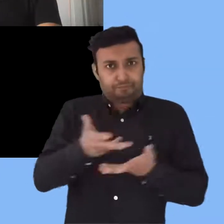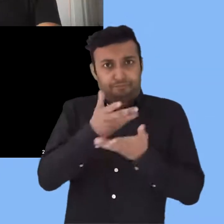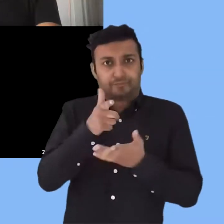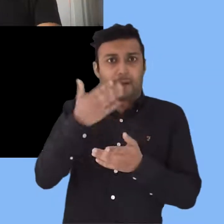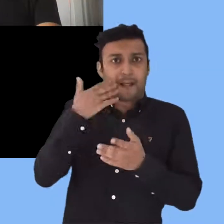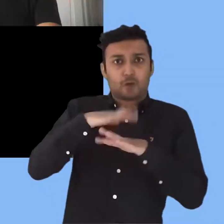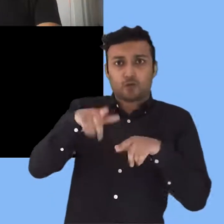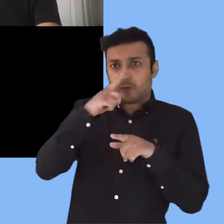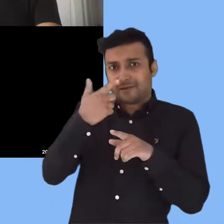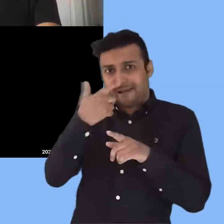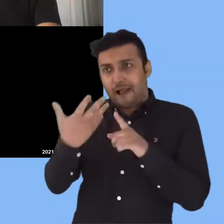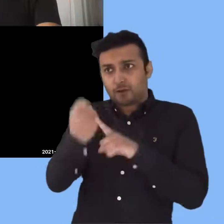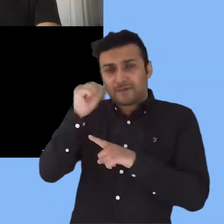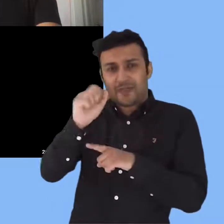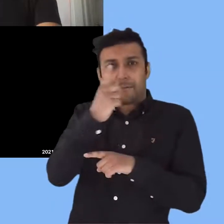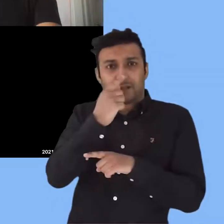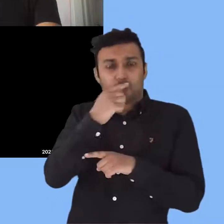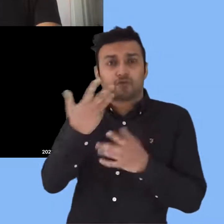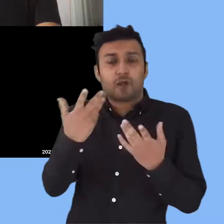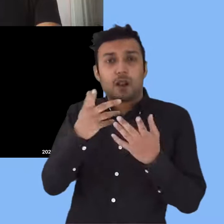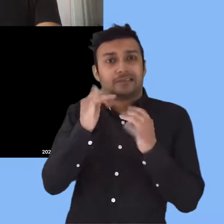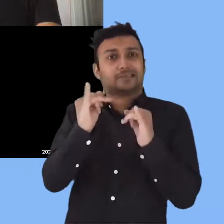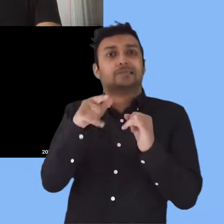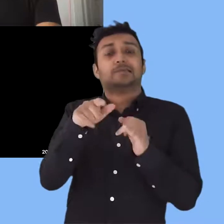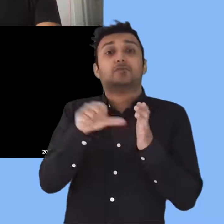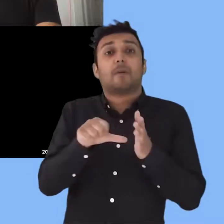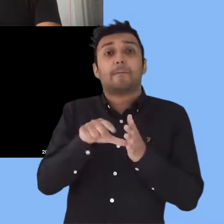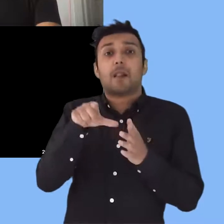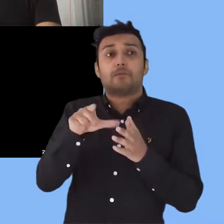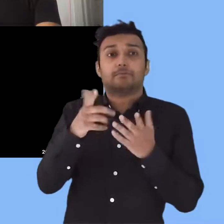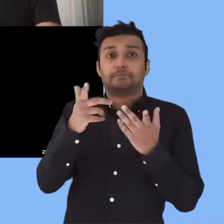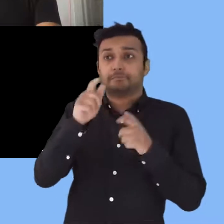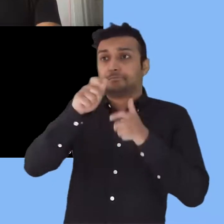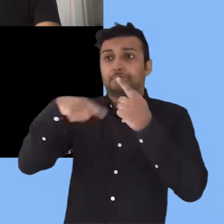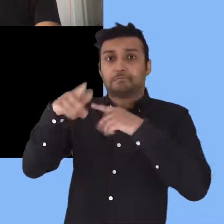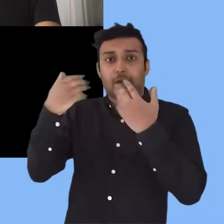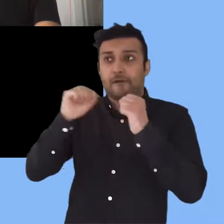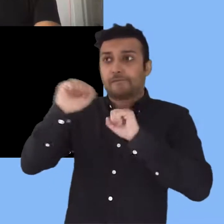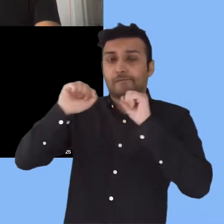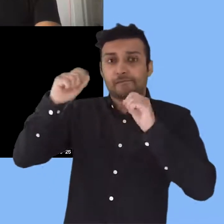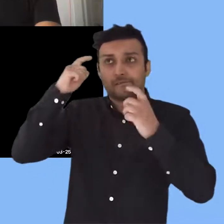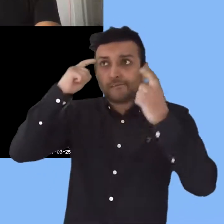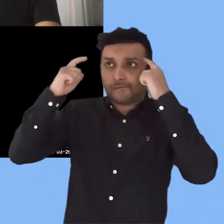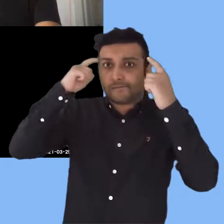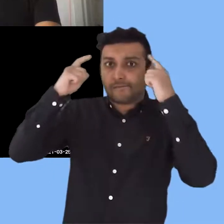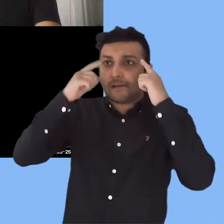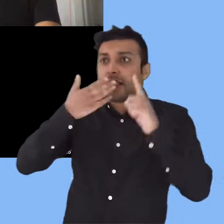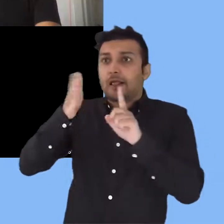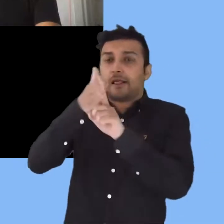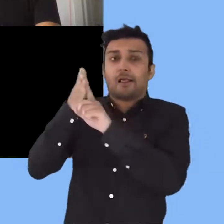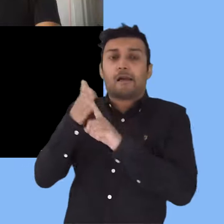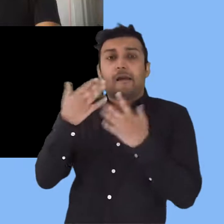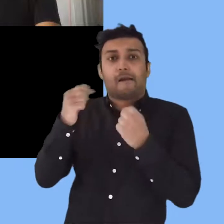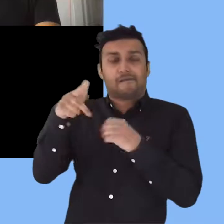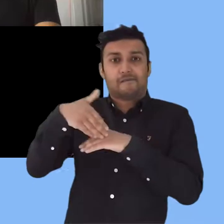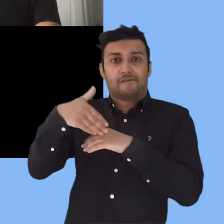potential. But unfortunately, what we're seeing is that is restricted by views and perceptions about how race and racism works and how